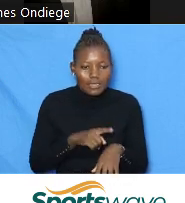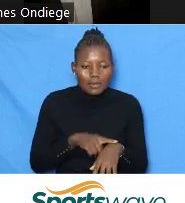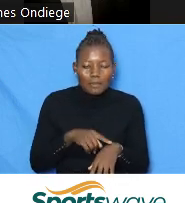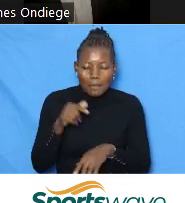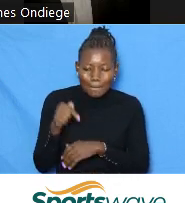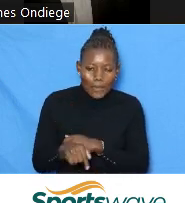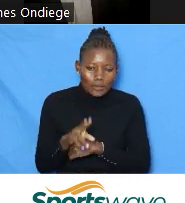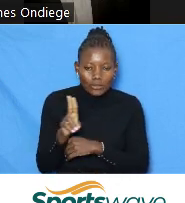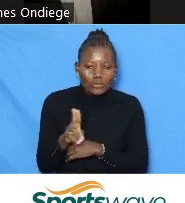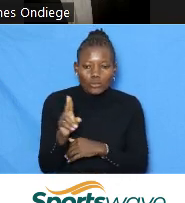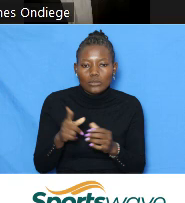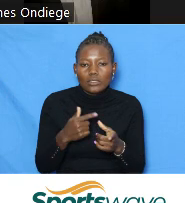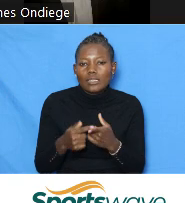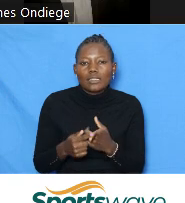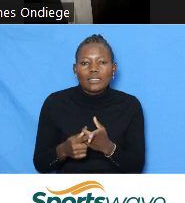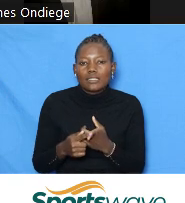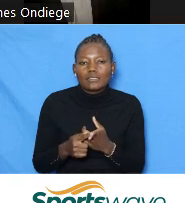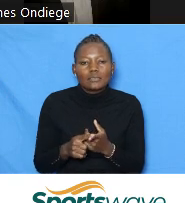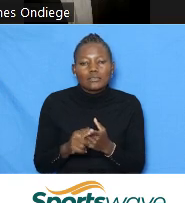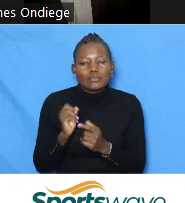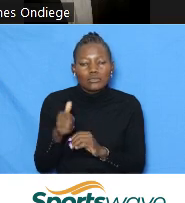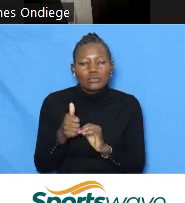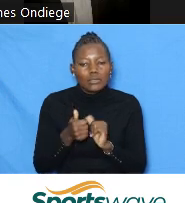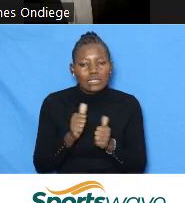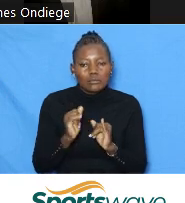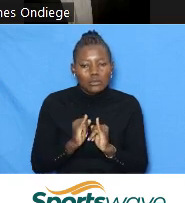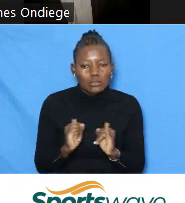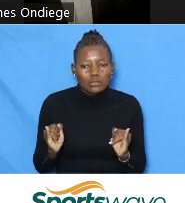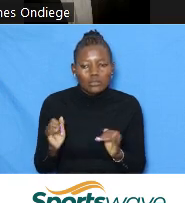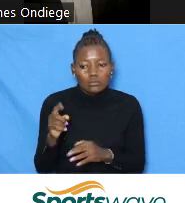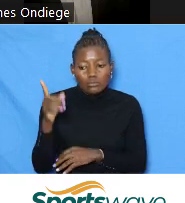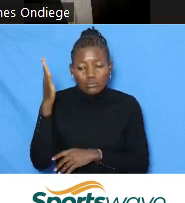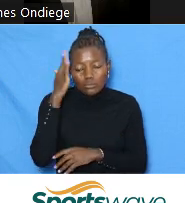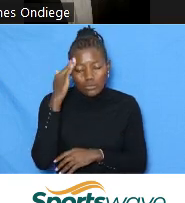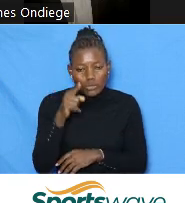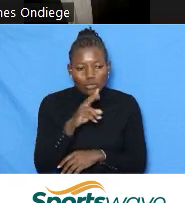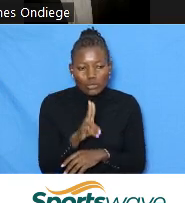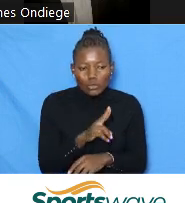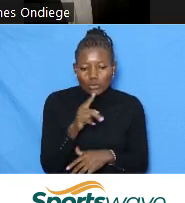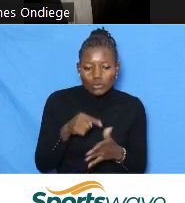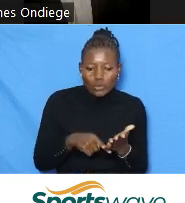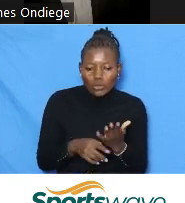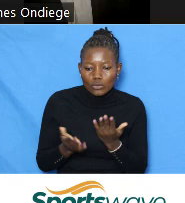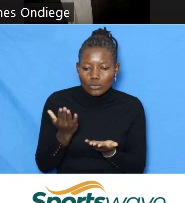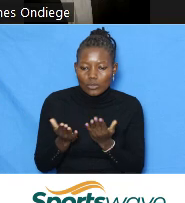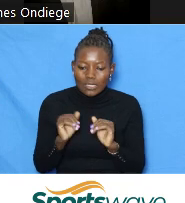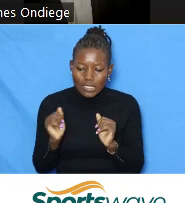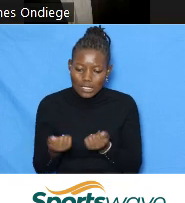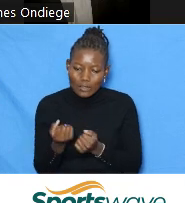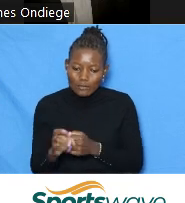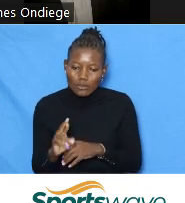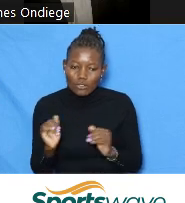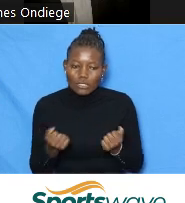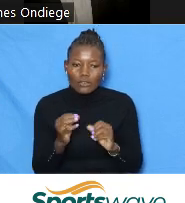used, then you have to keep sport clean. So you need to know the supplements you're using, whether they're safe or